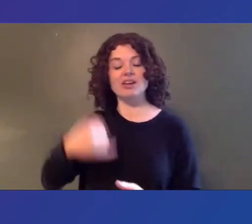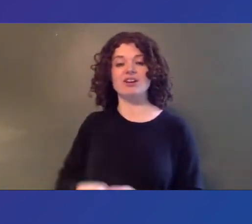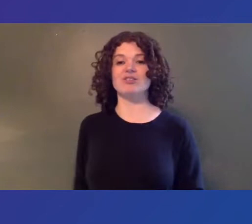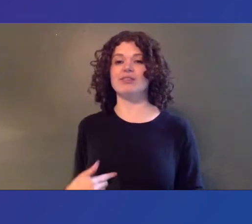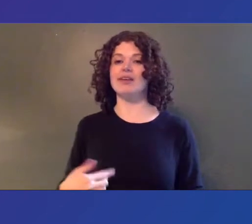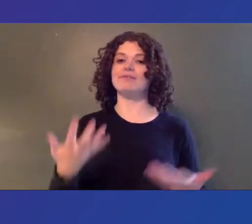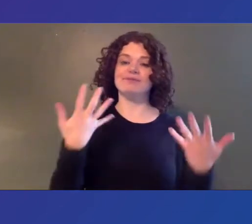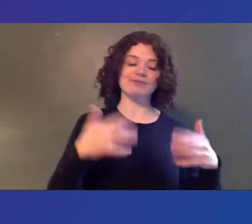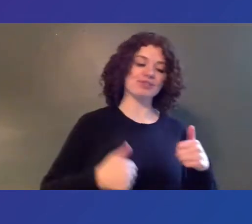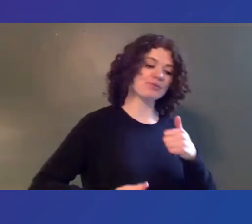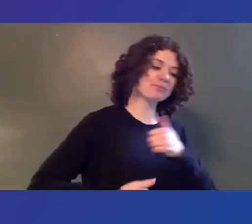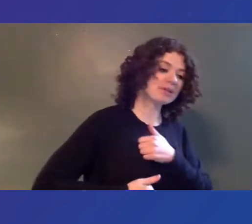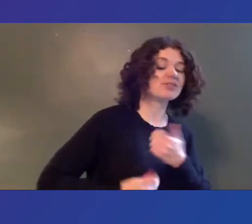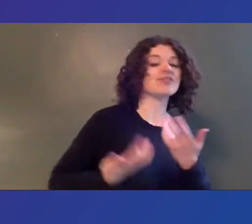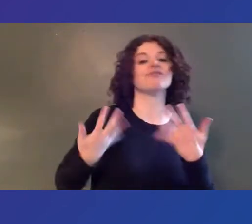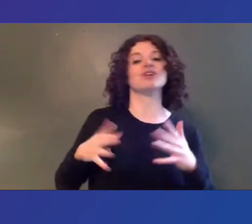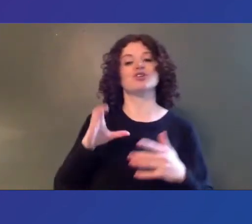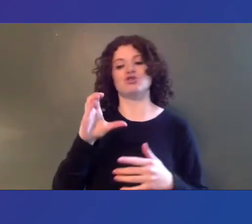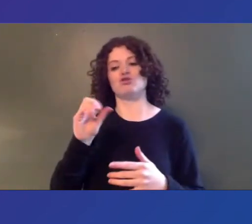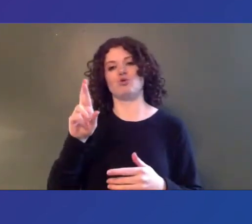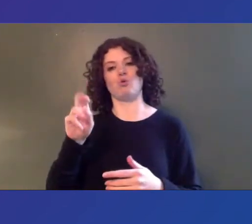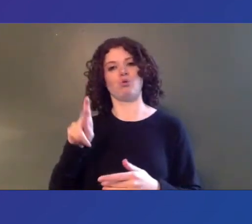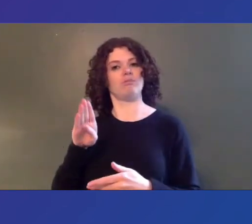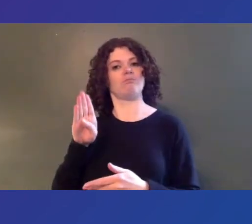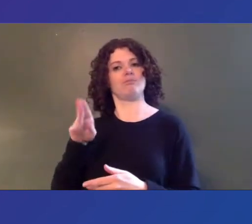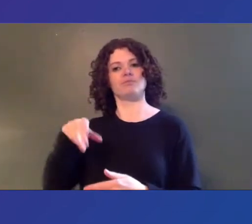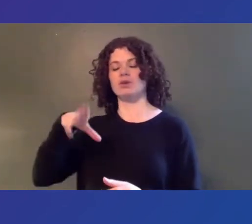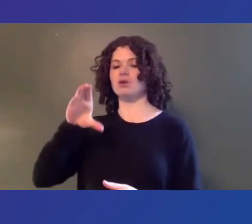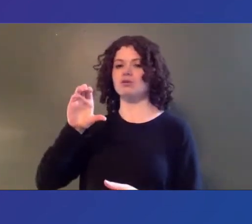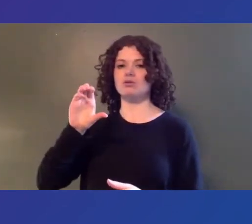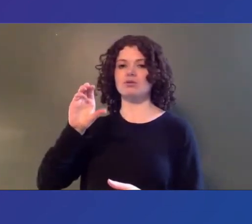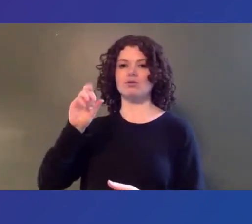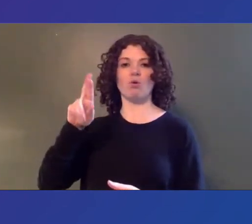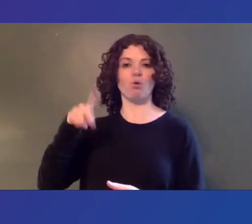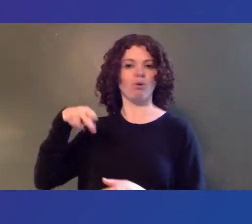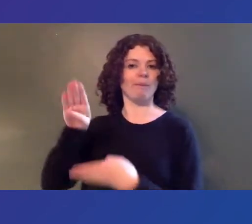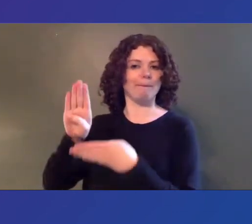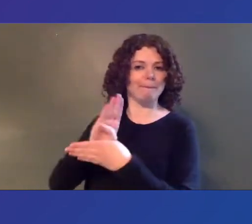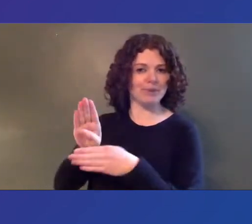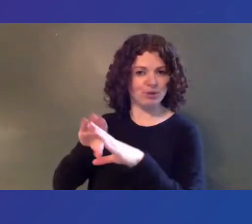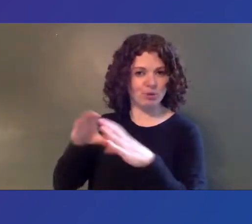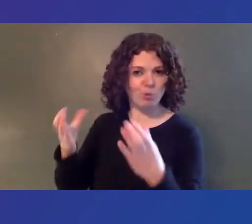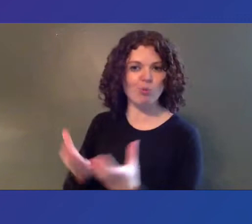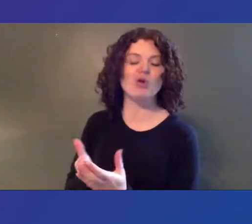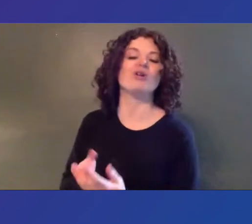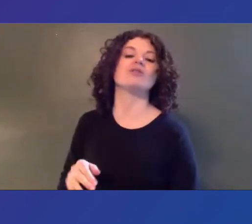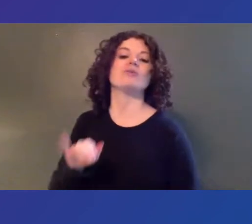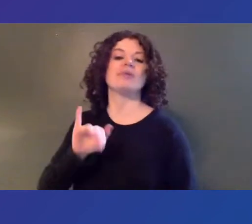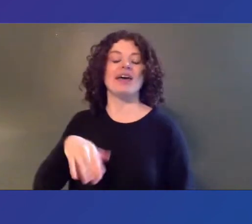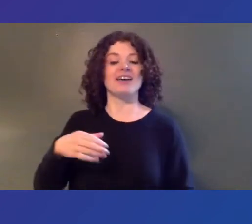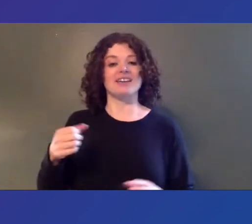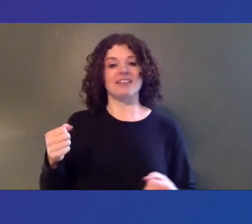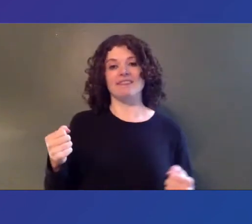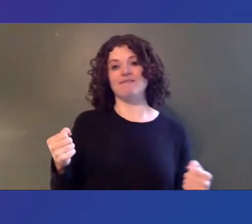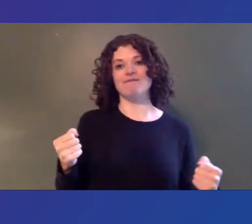joining the military. But I think this anxiety and this thing that we're talking about, this fear, I call it fear to failure